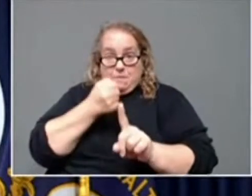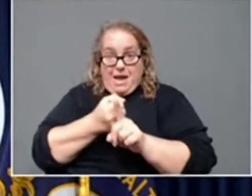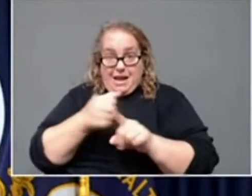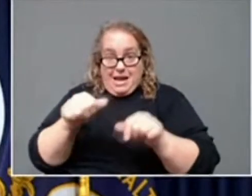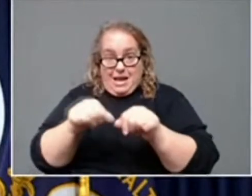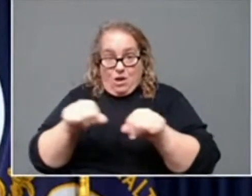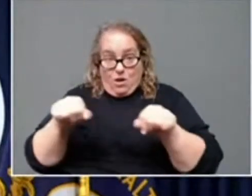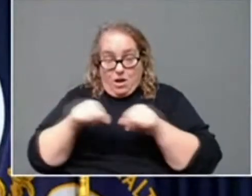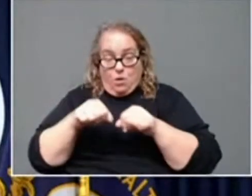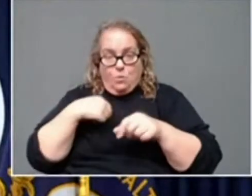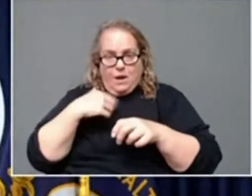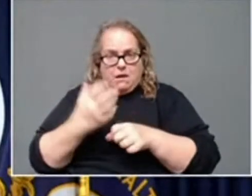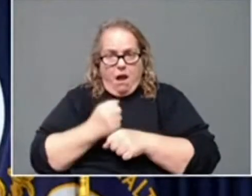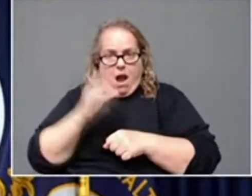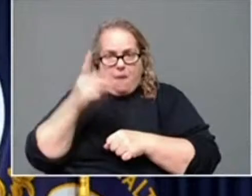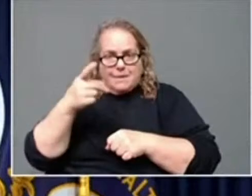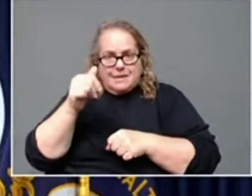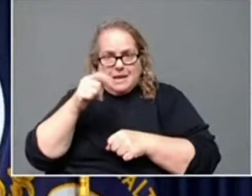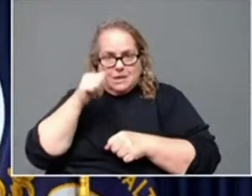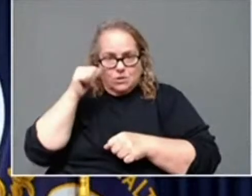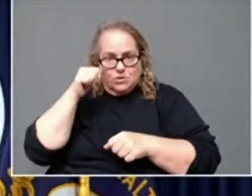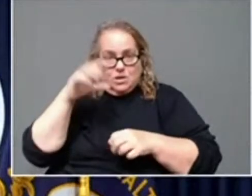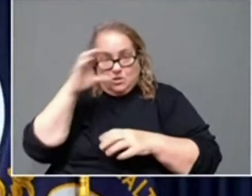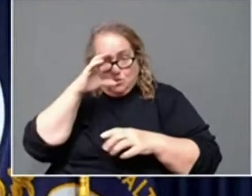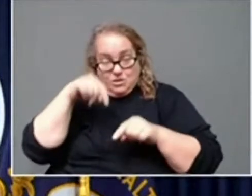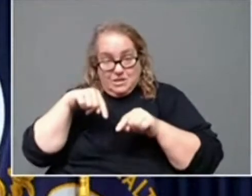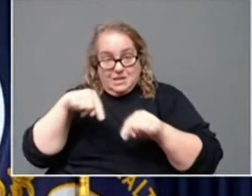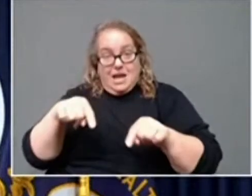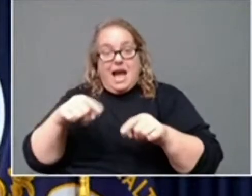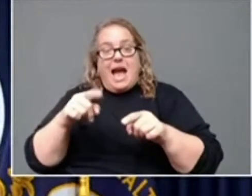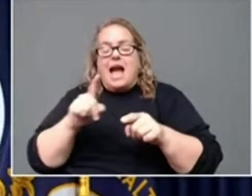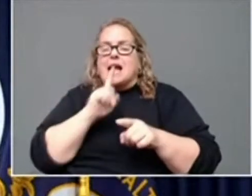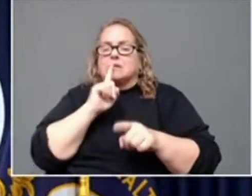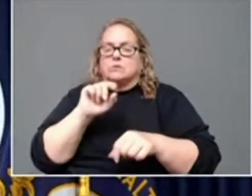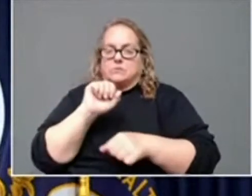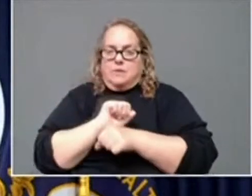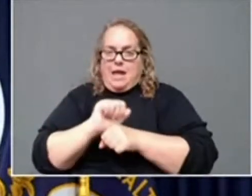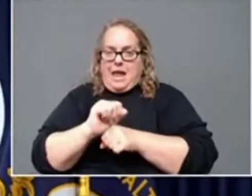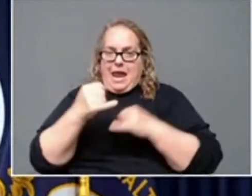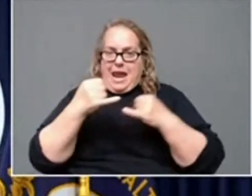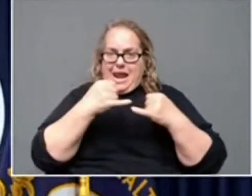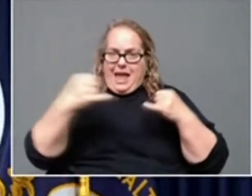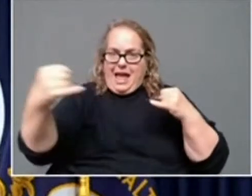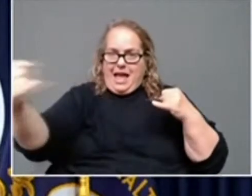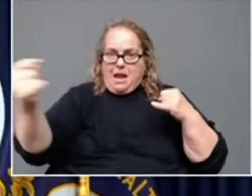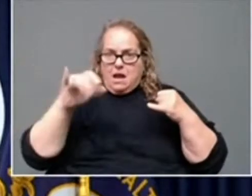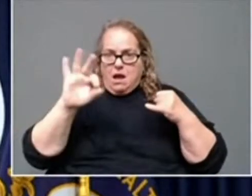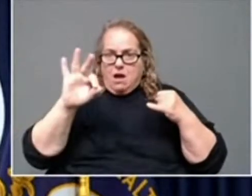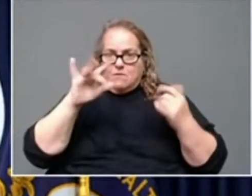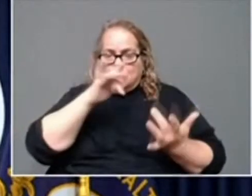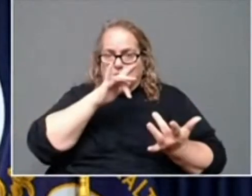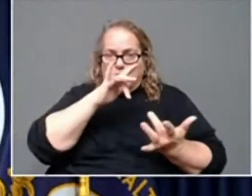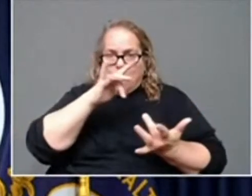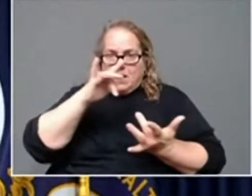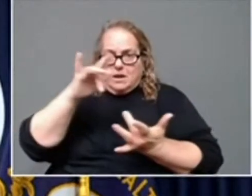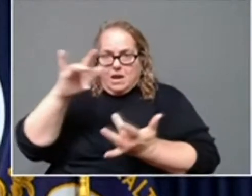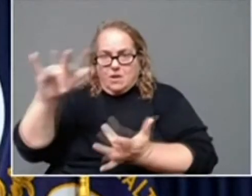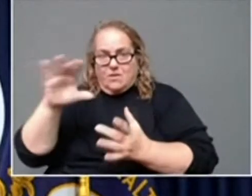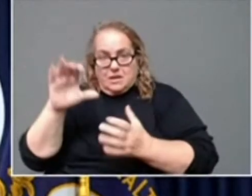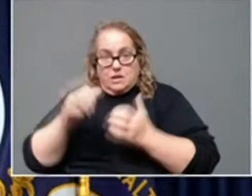yesterday where the actual line of the tornado is. They've done most of the